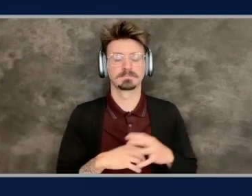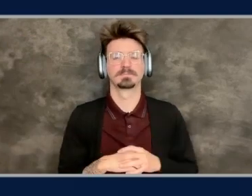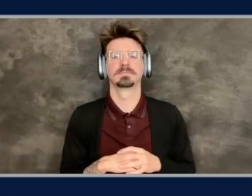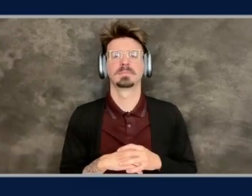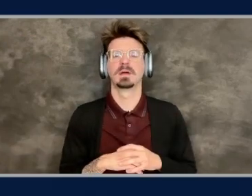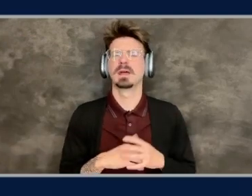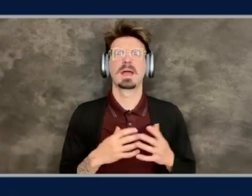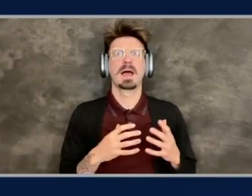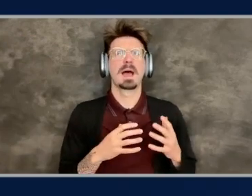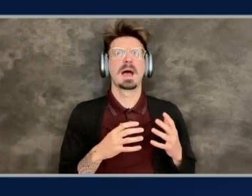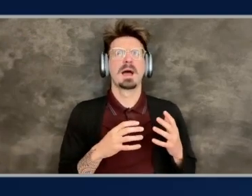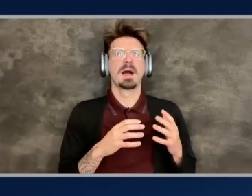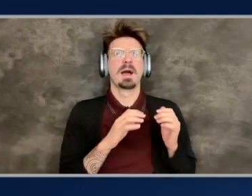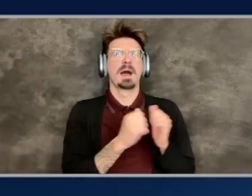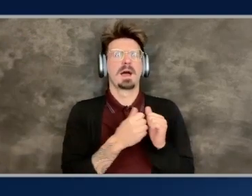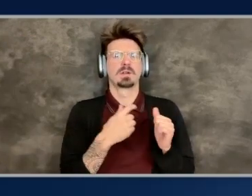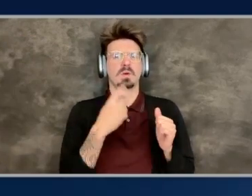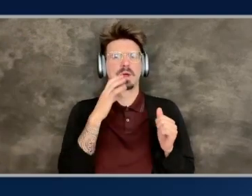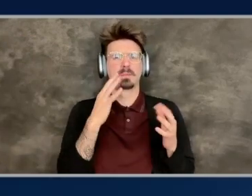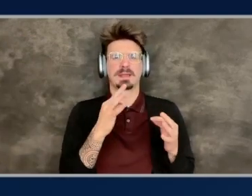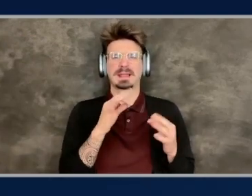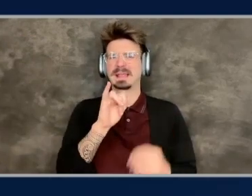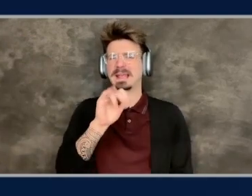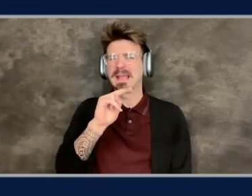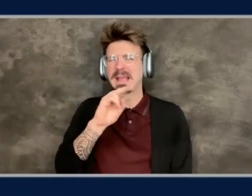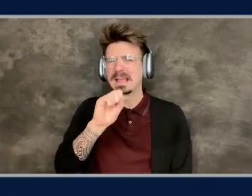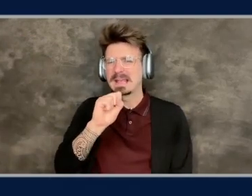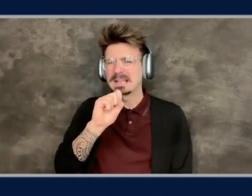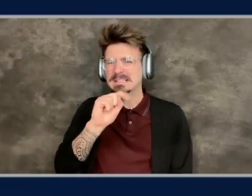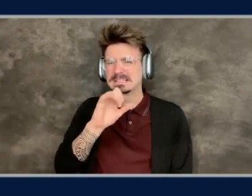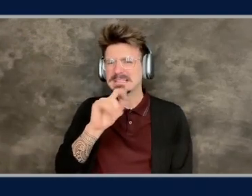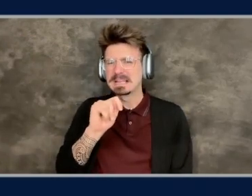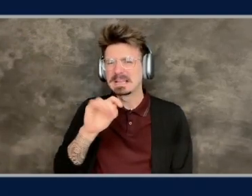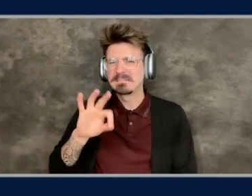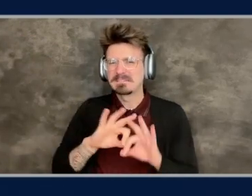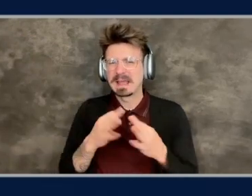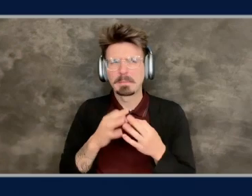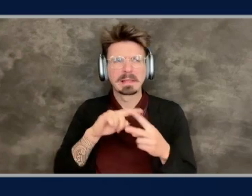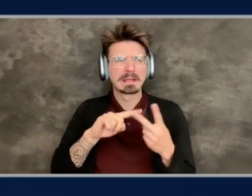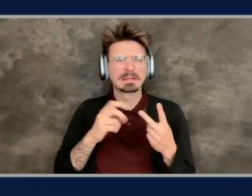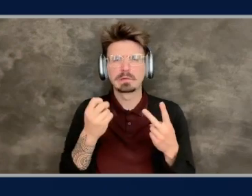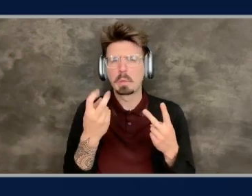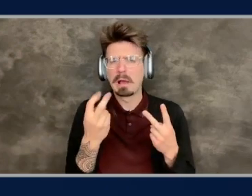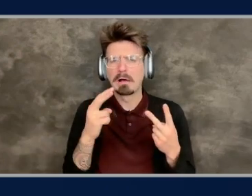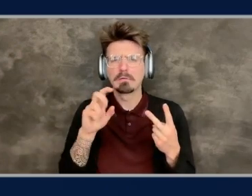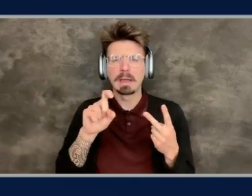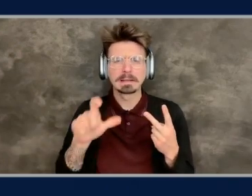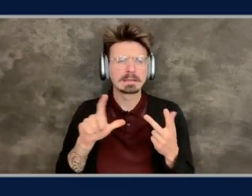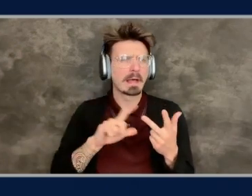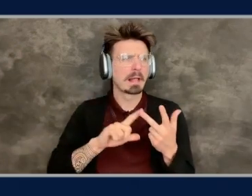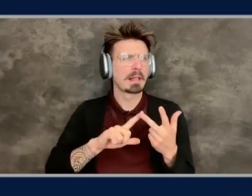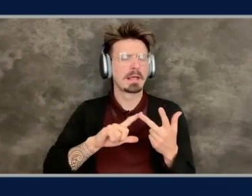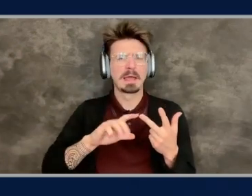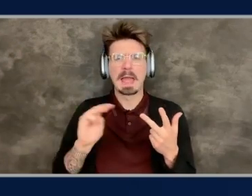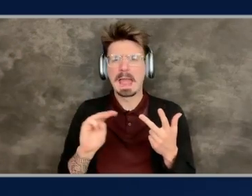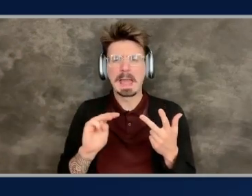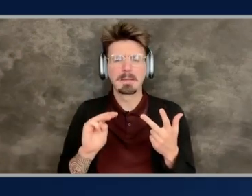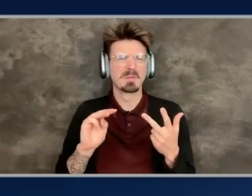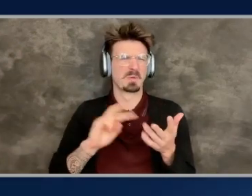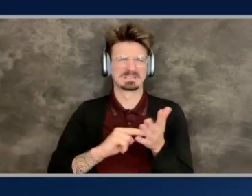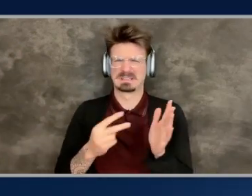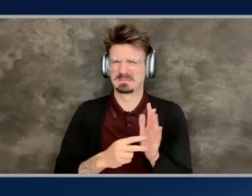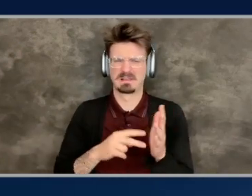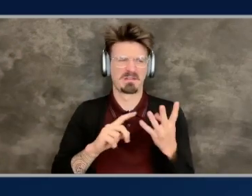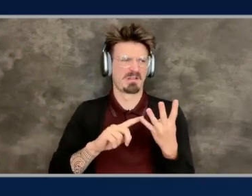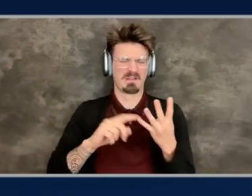are all these instance families, and what does 12XL mean? What does N mean? What does uppercase